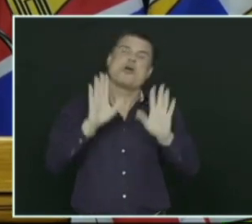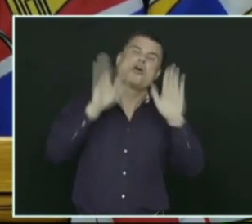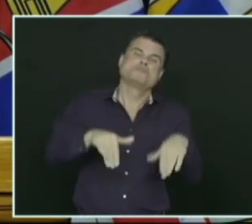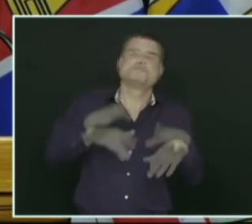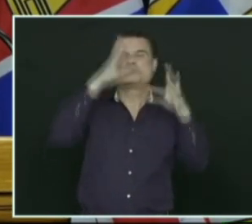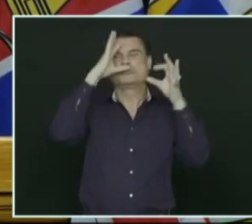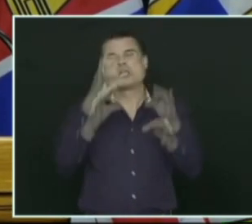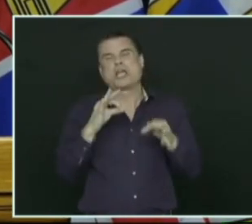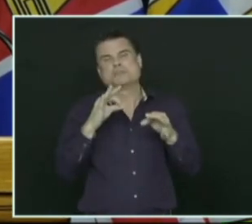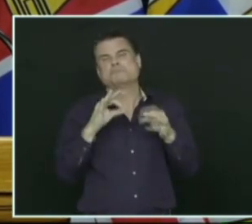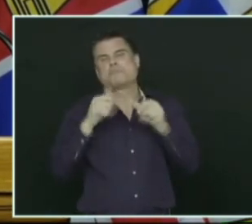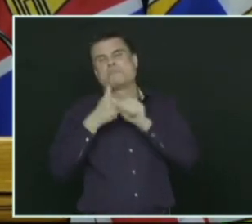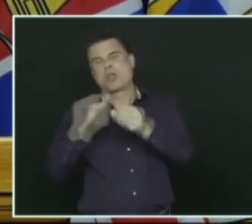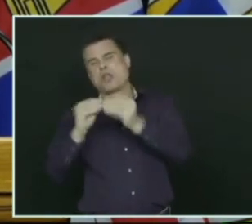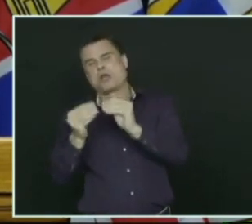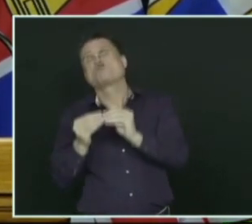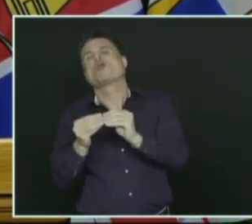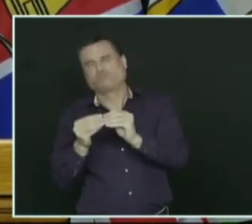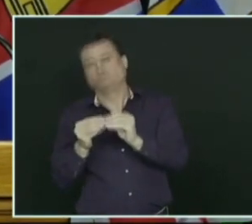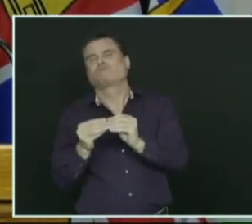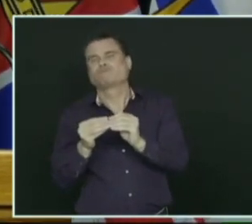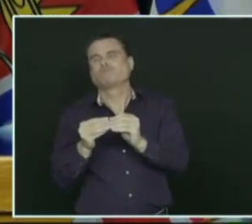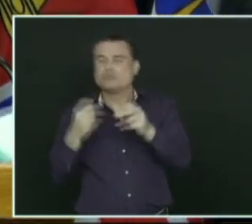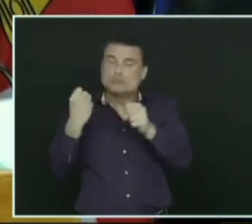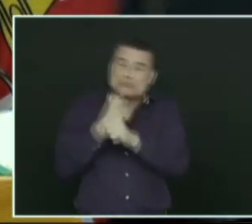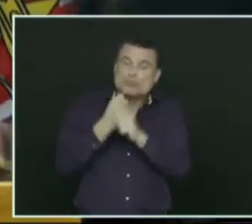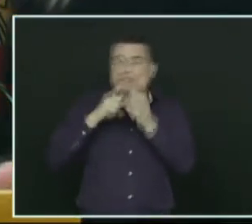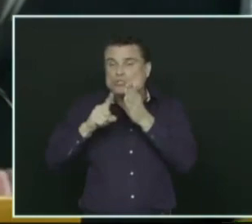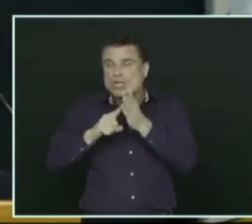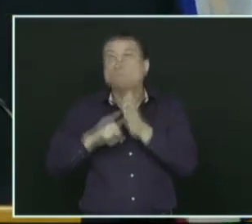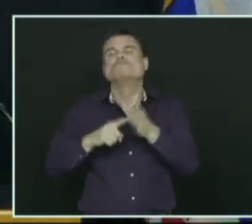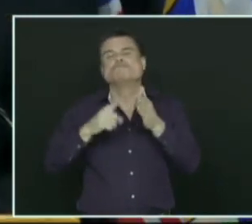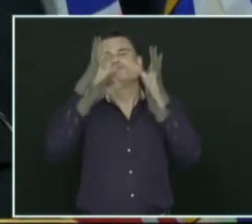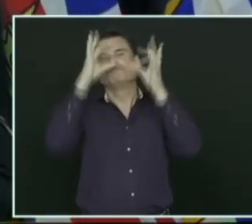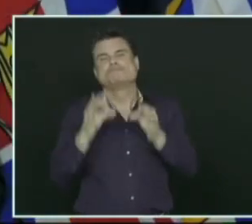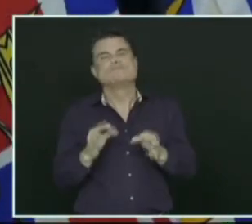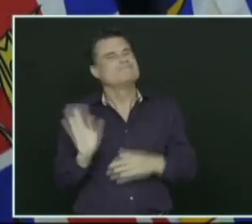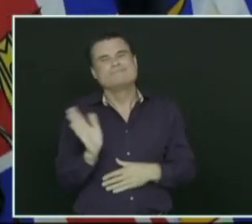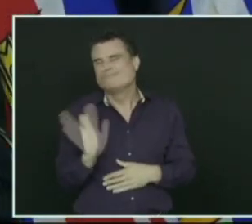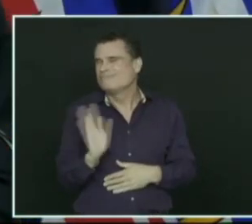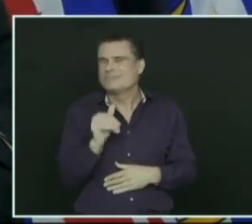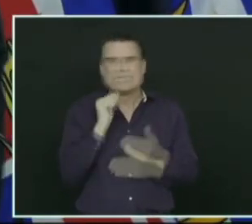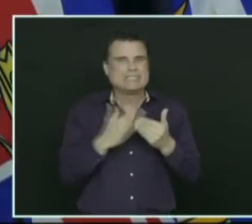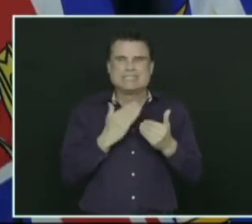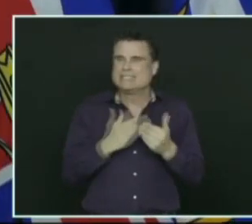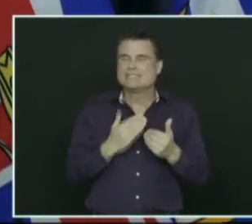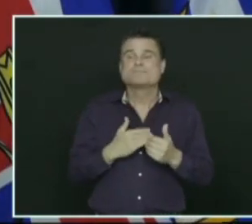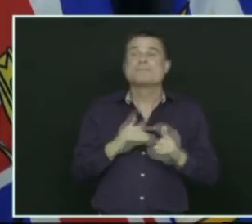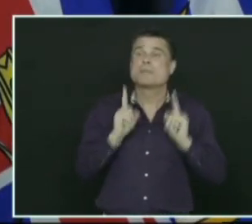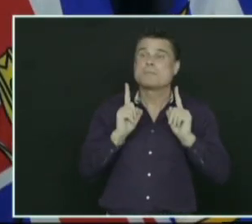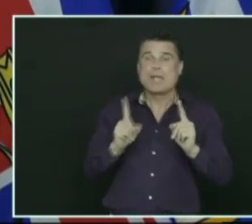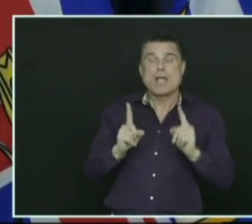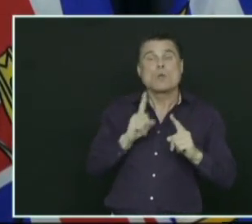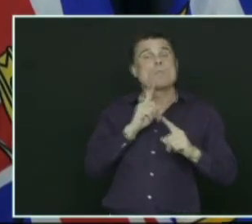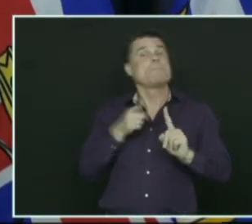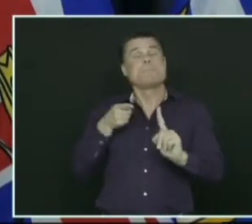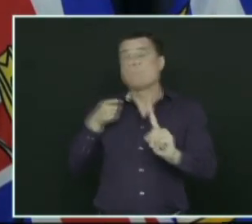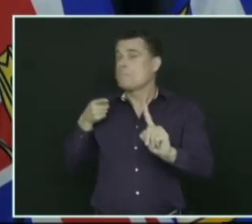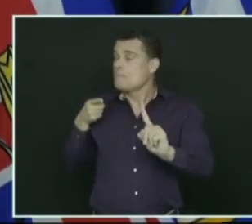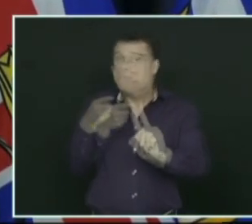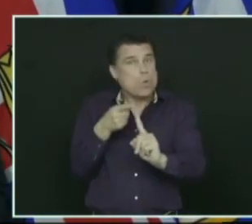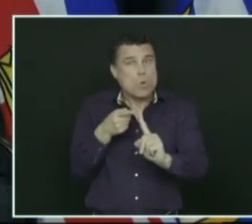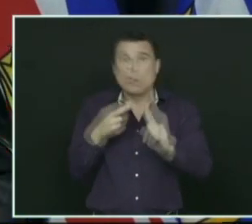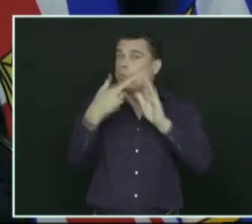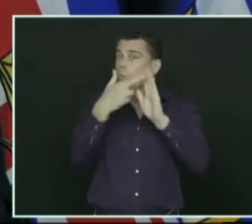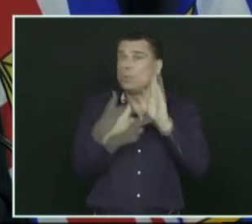En français? Juste en français. juste pour dire que